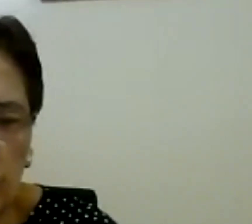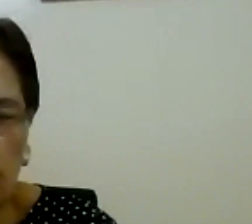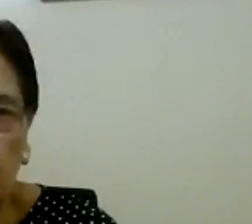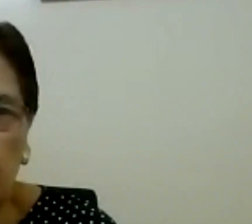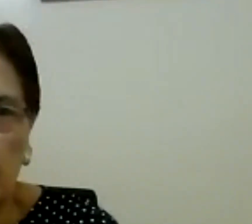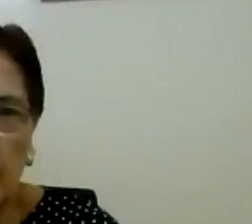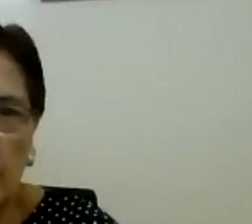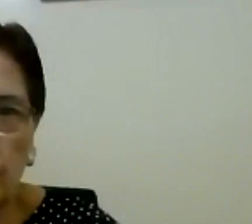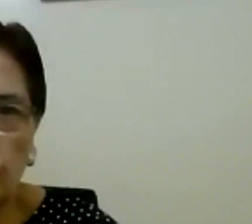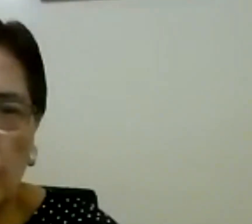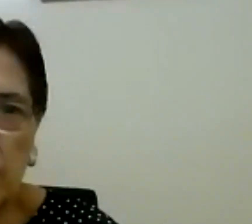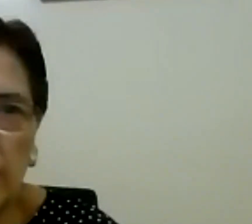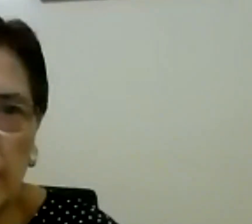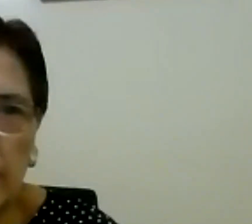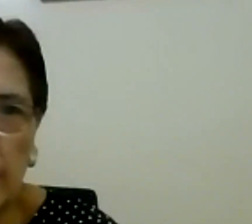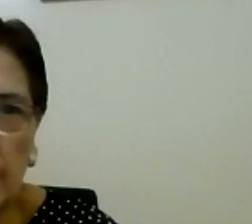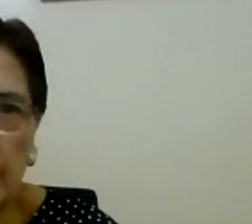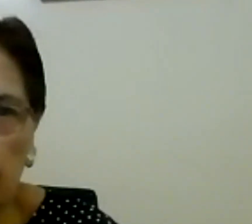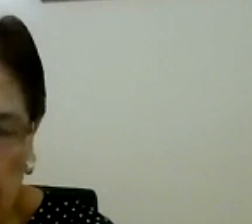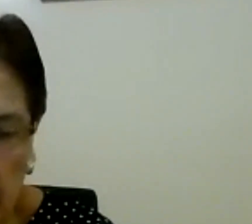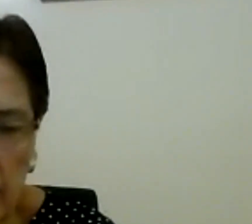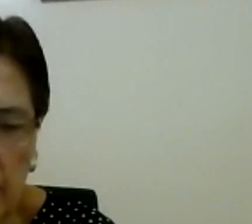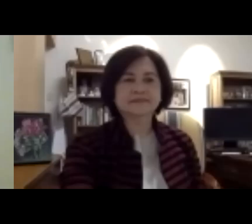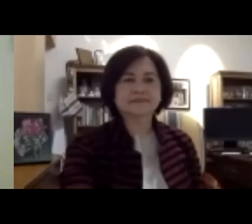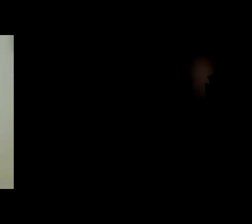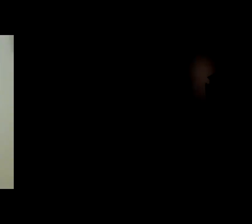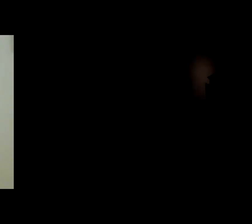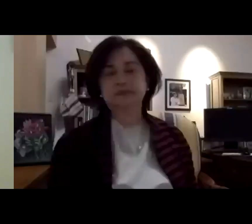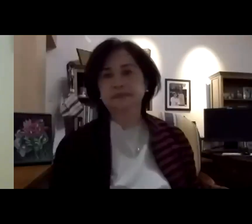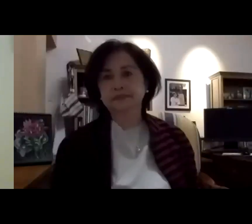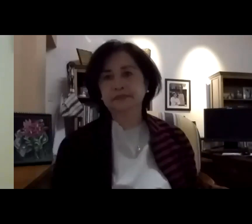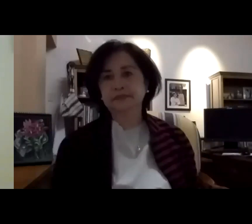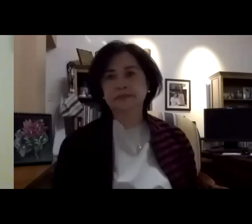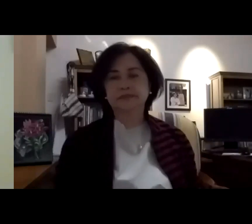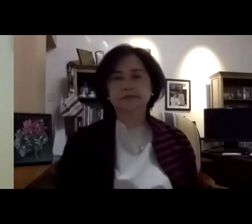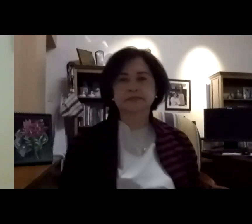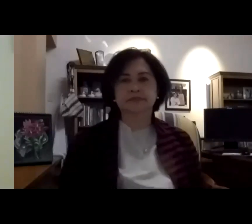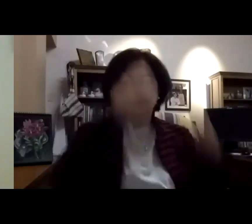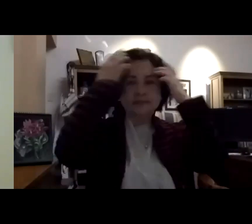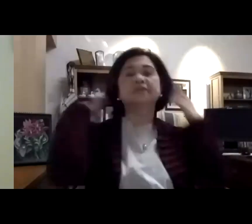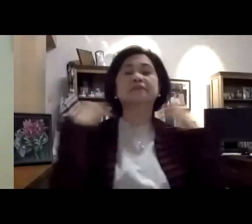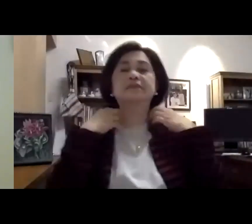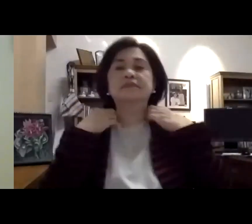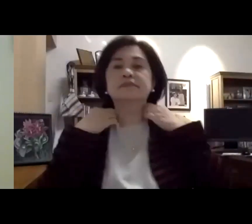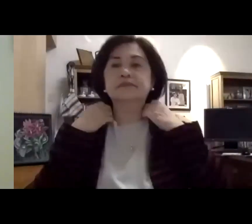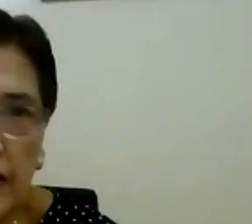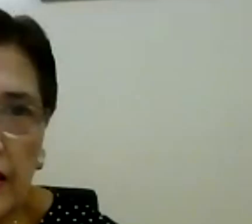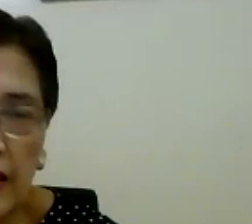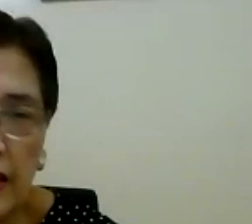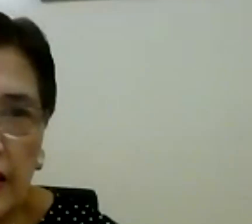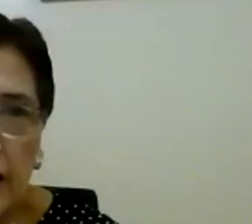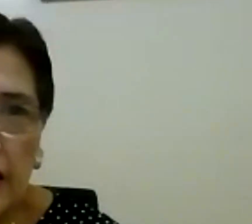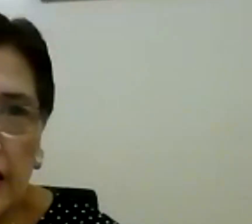appreciation, no, to our librarians, our staff, and to our chief librarian of the